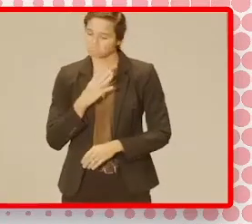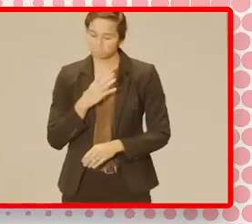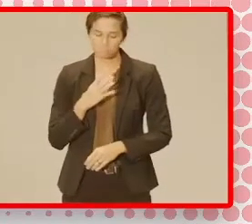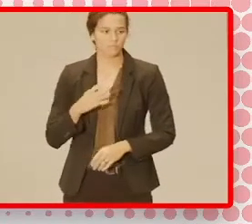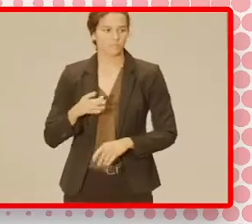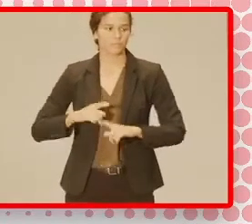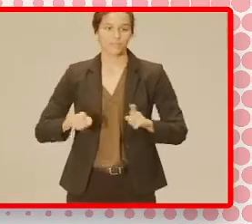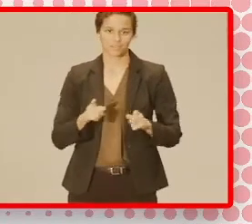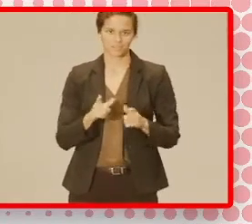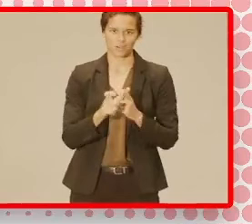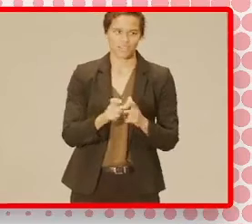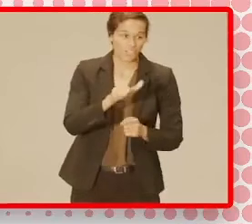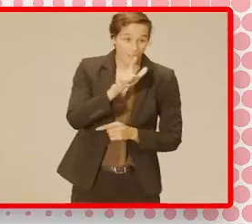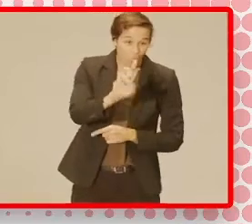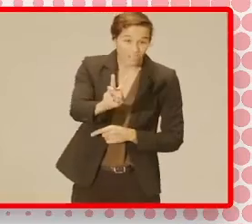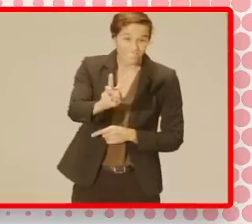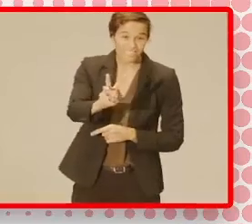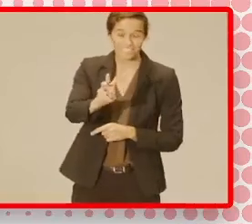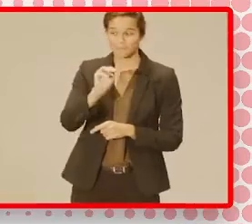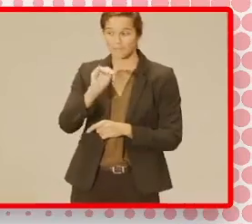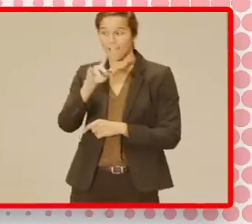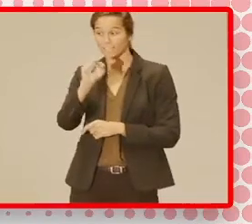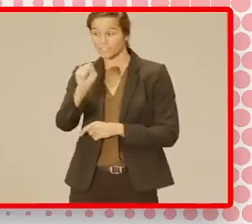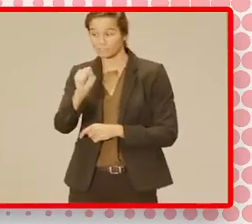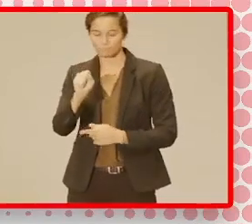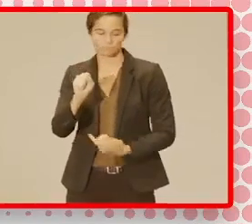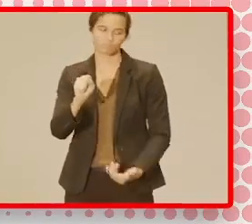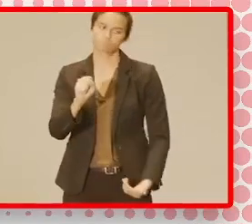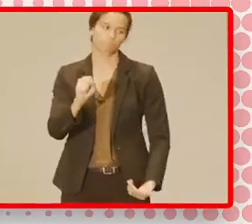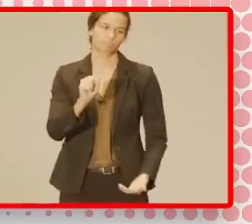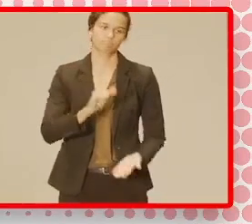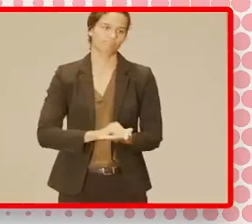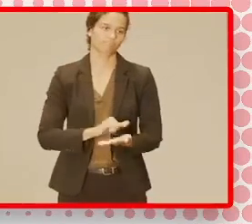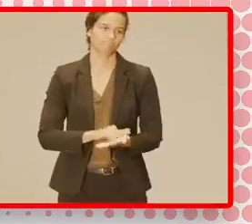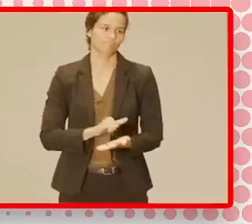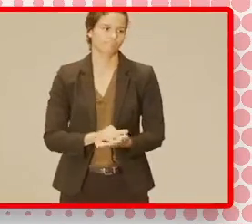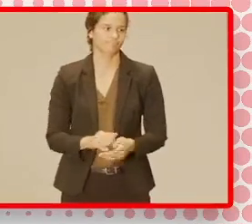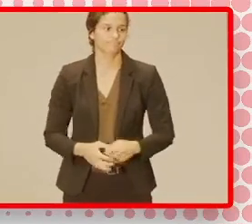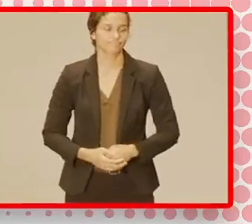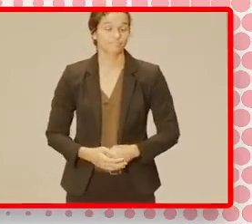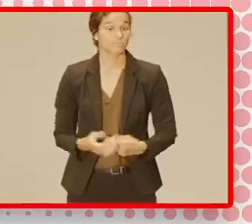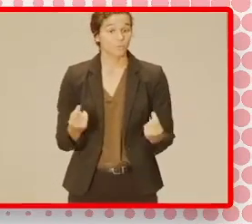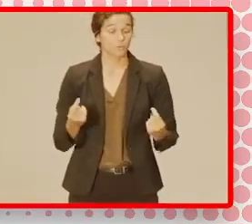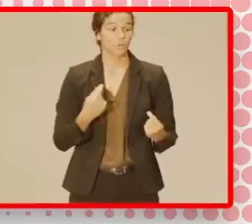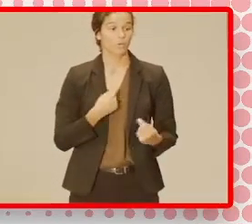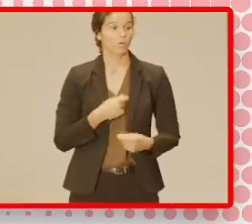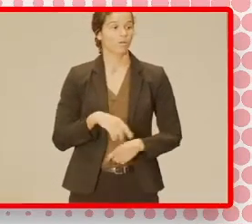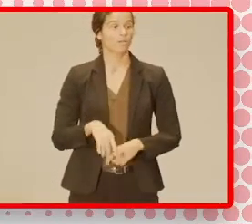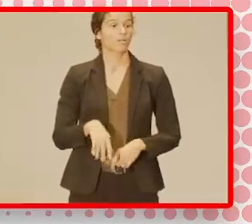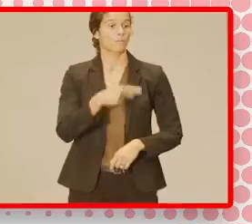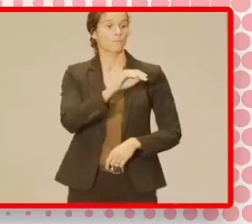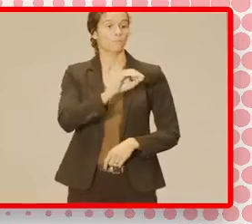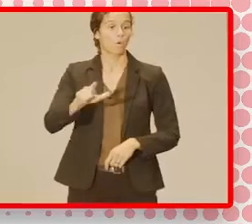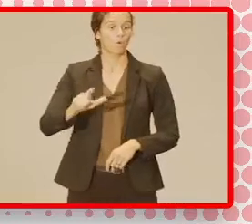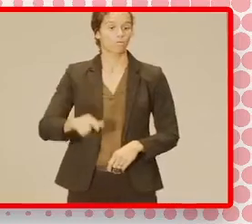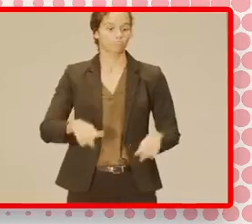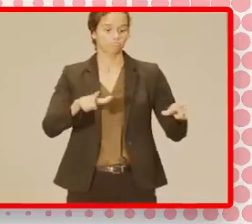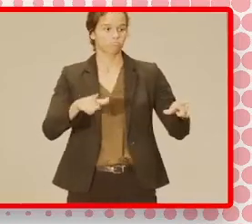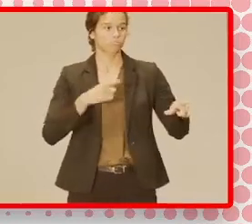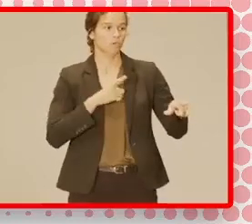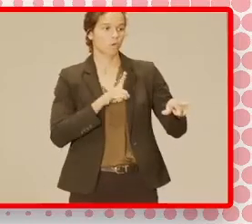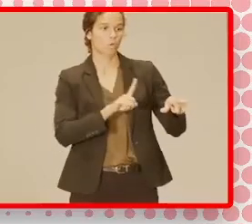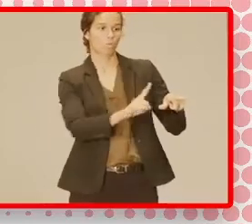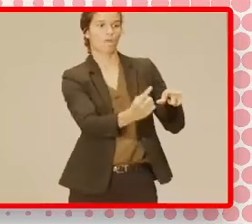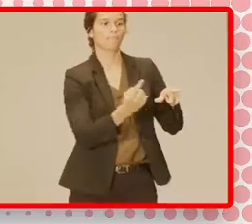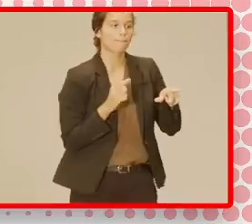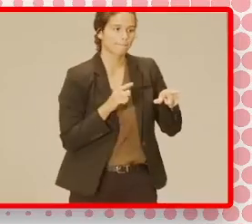miles? No way. So, we went to the pool and we did one lap. We went in our neighborhood and we rode the